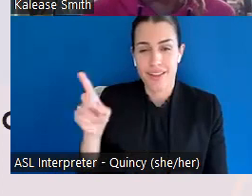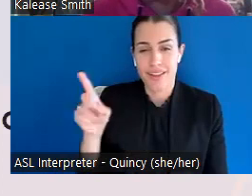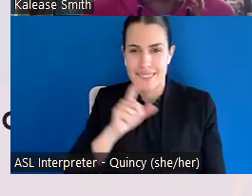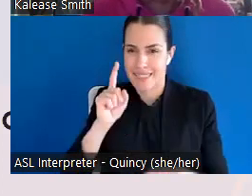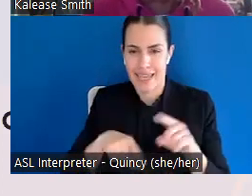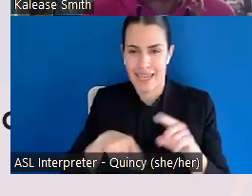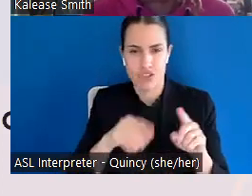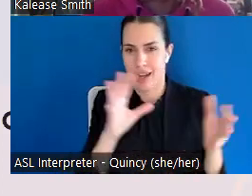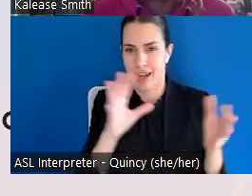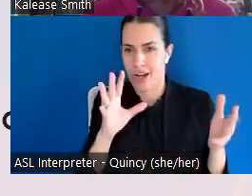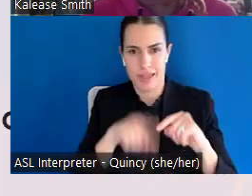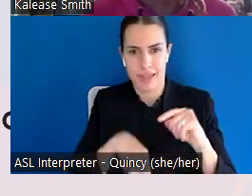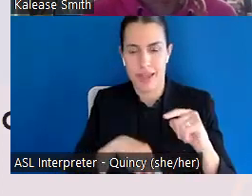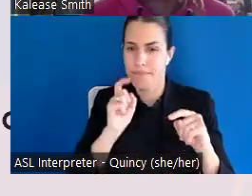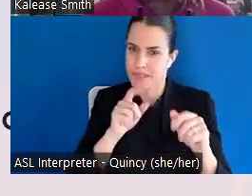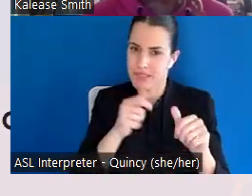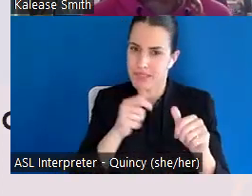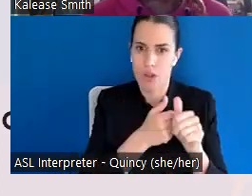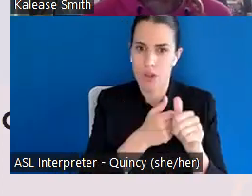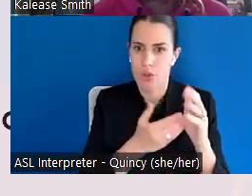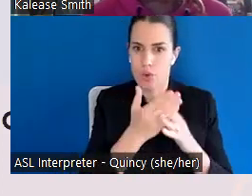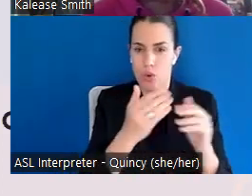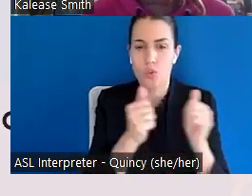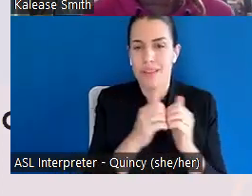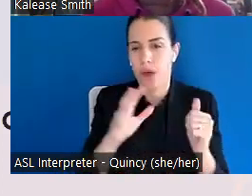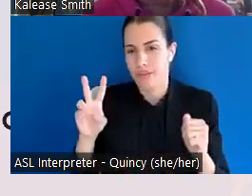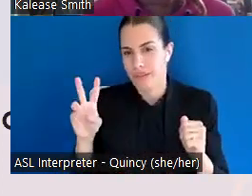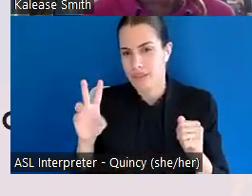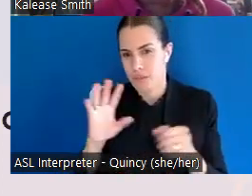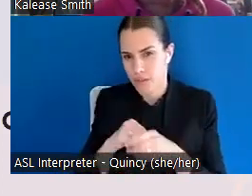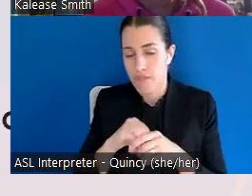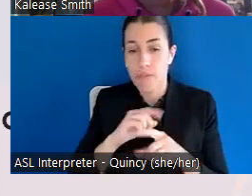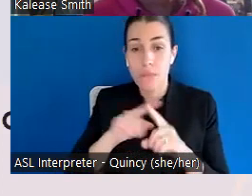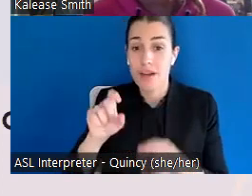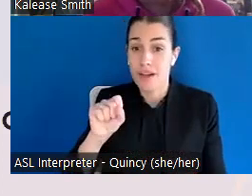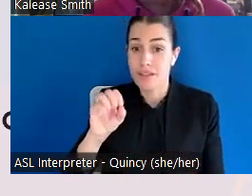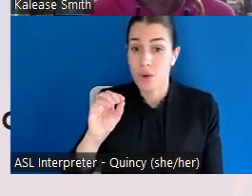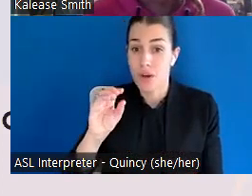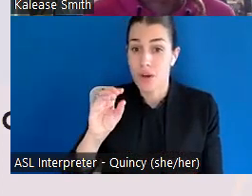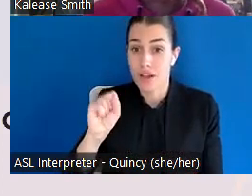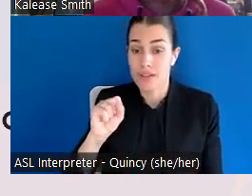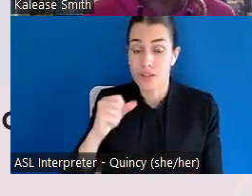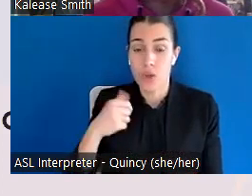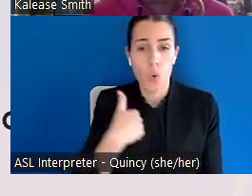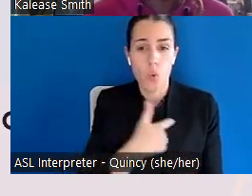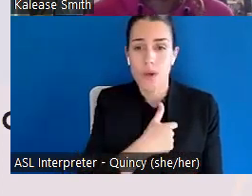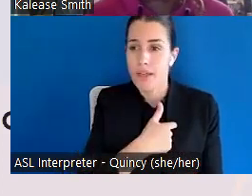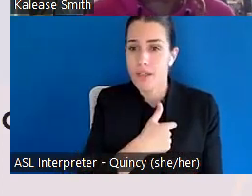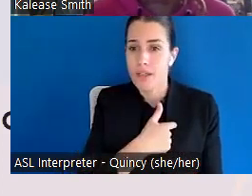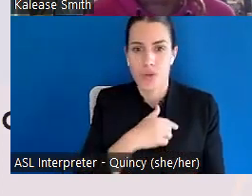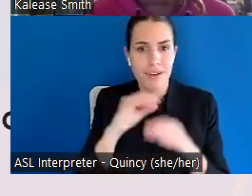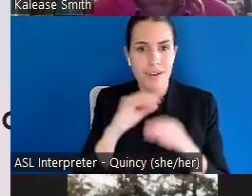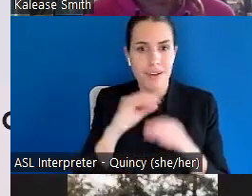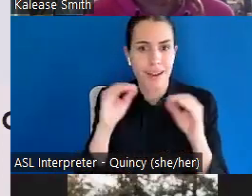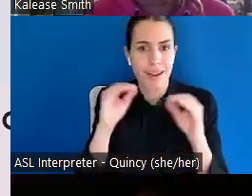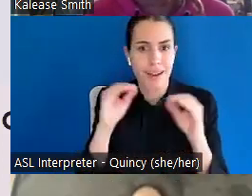with or without the victim's cooperation. But with SOS, we do nothing without the